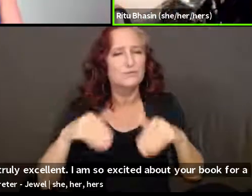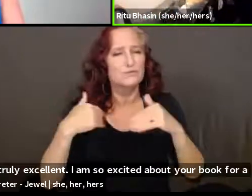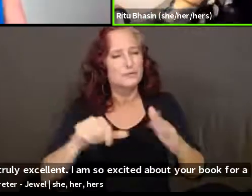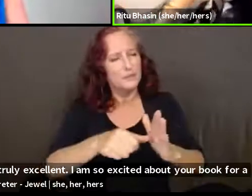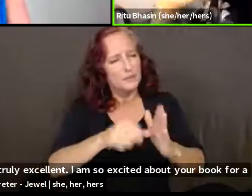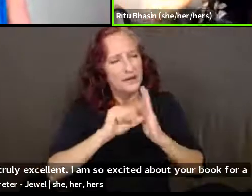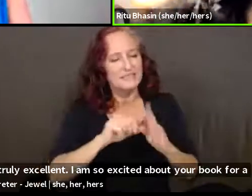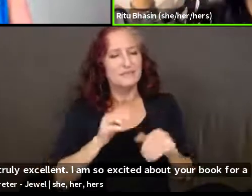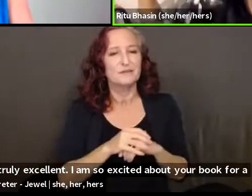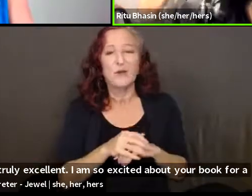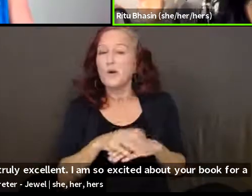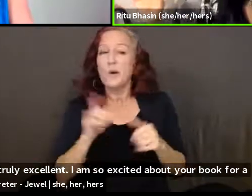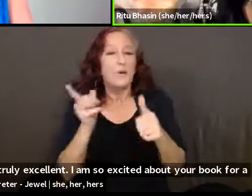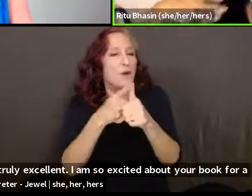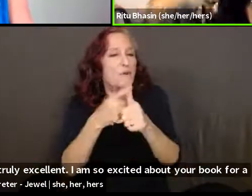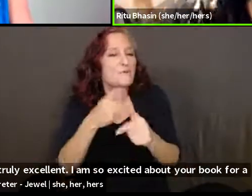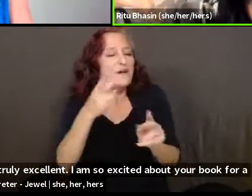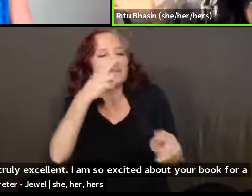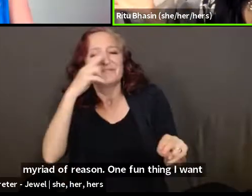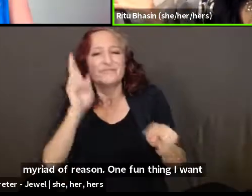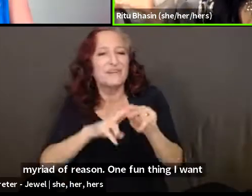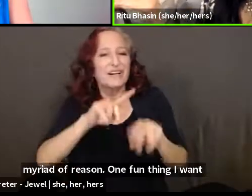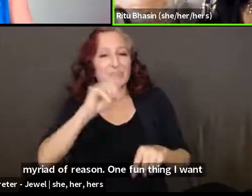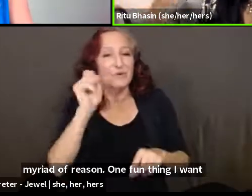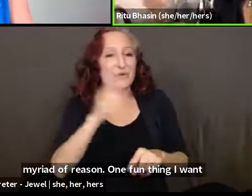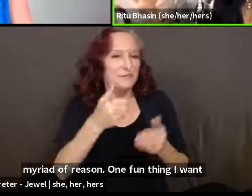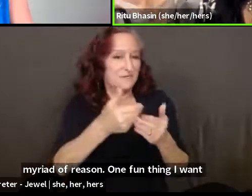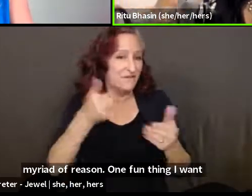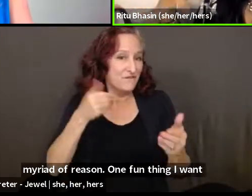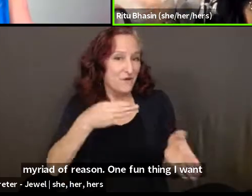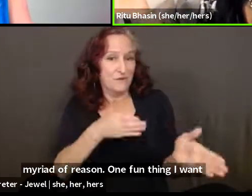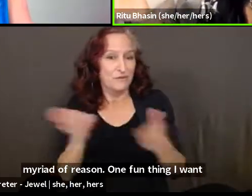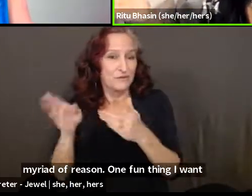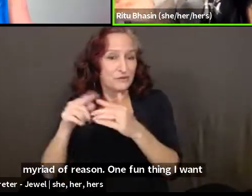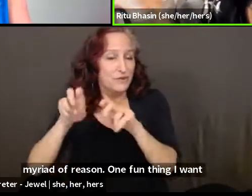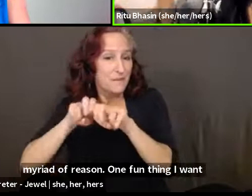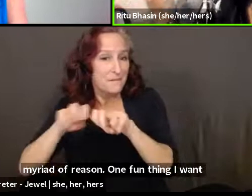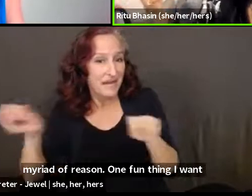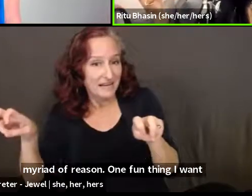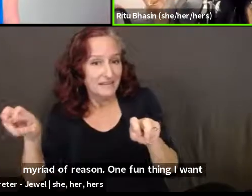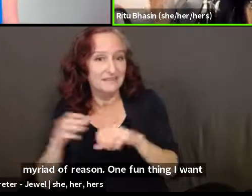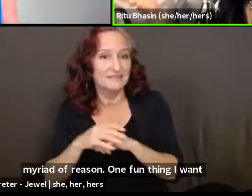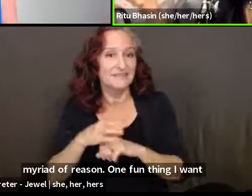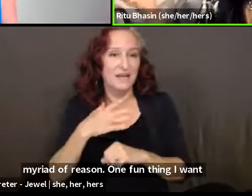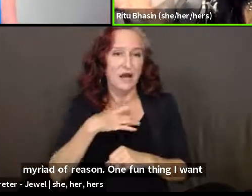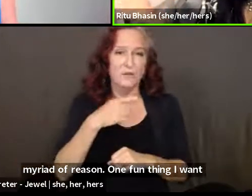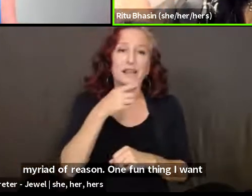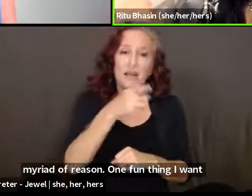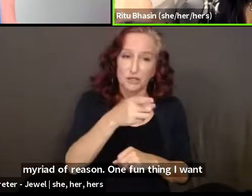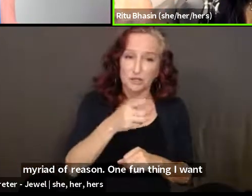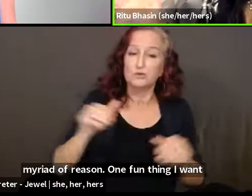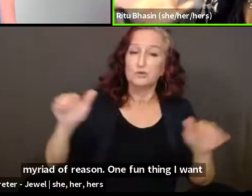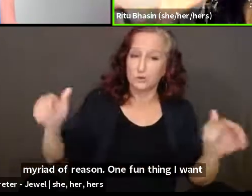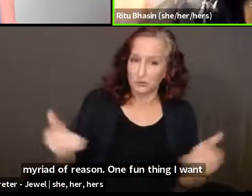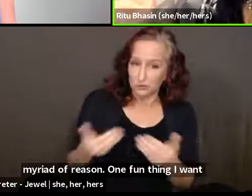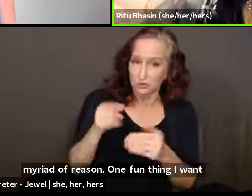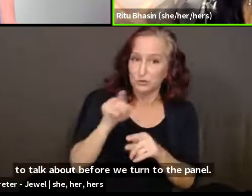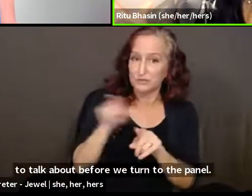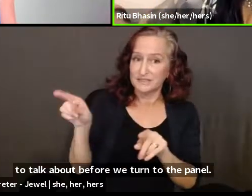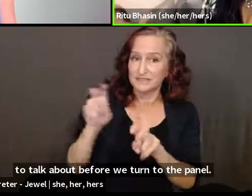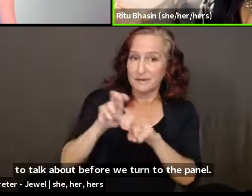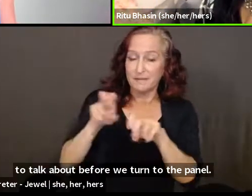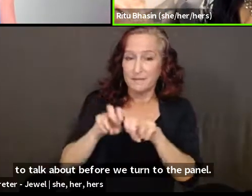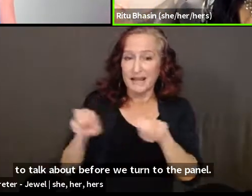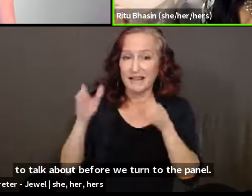panel and dig deep into allyship, and Melinda, I'll invite you to introduce our panel because you'll be moderating. One